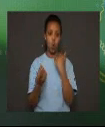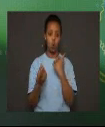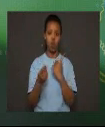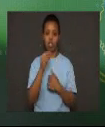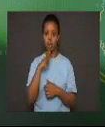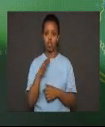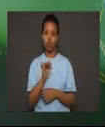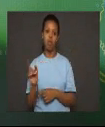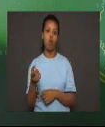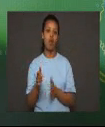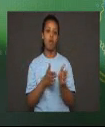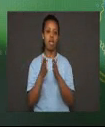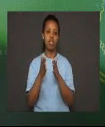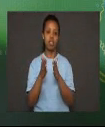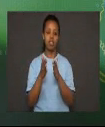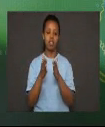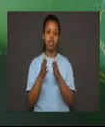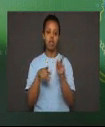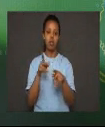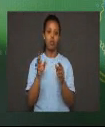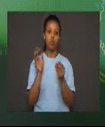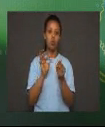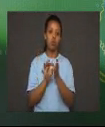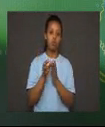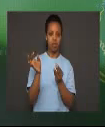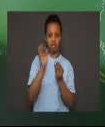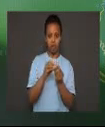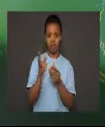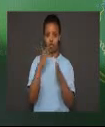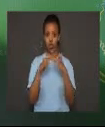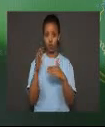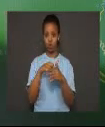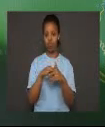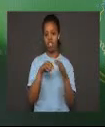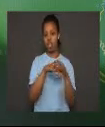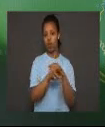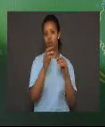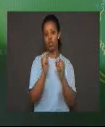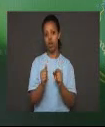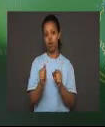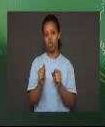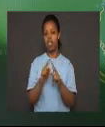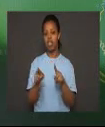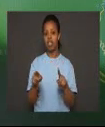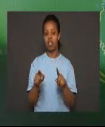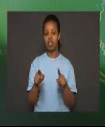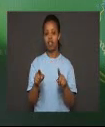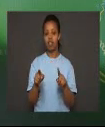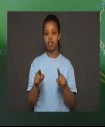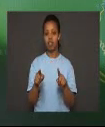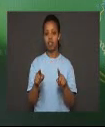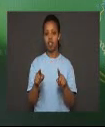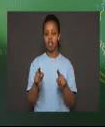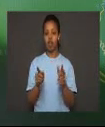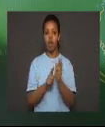are affected by population growth. However, the population of